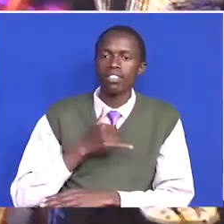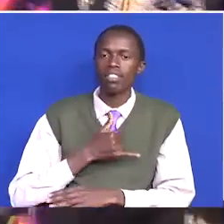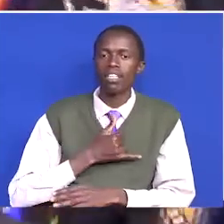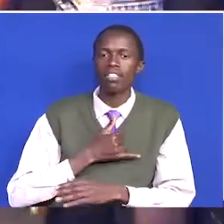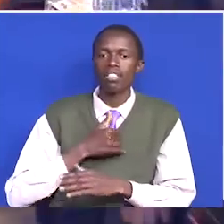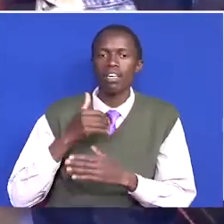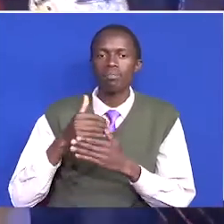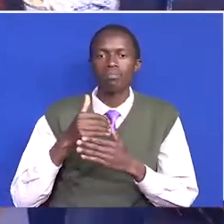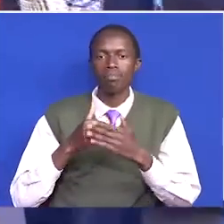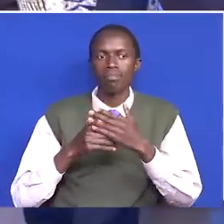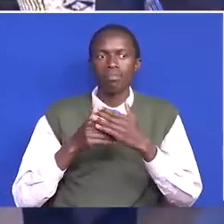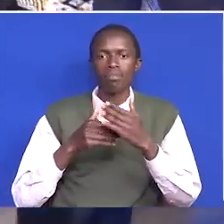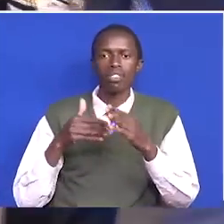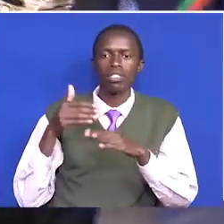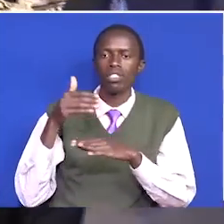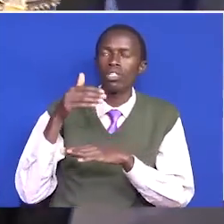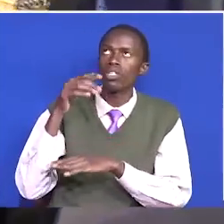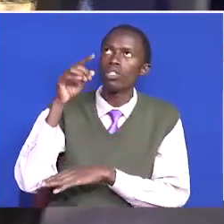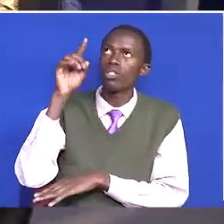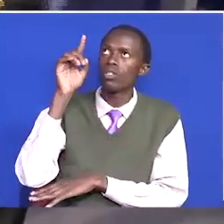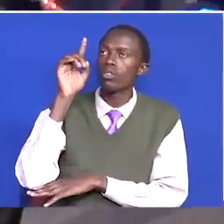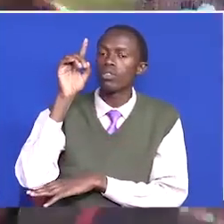nijenge juu yako,